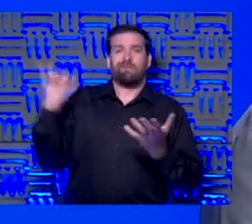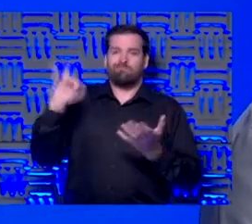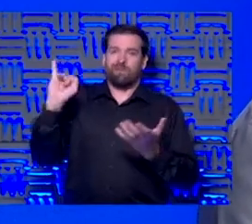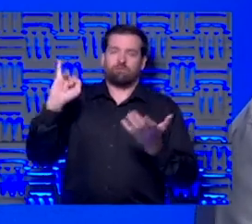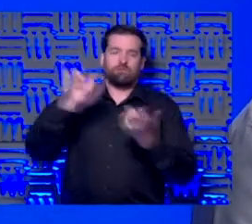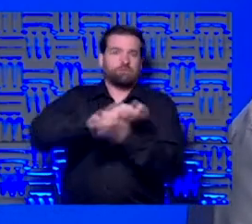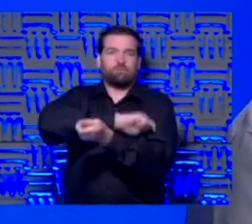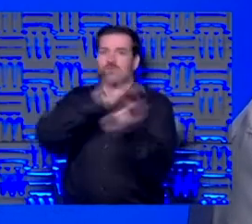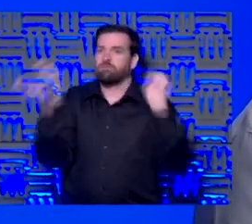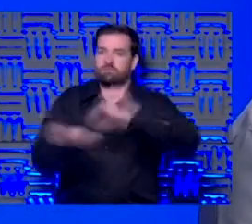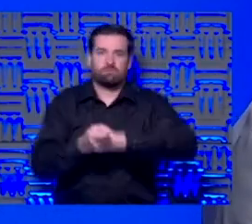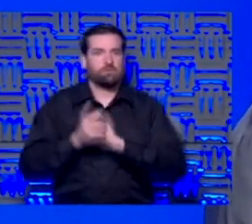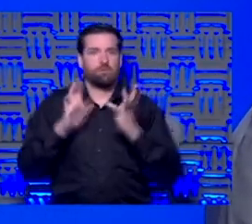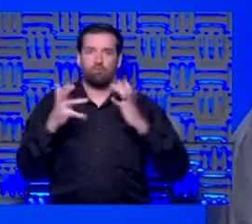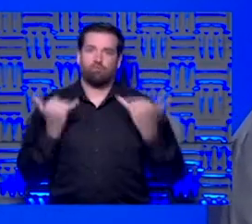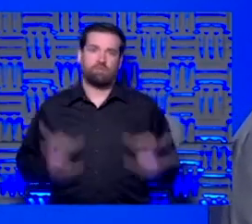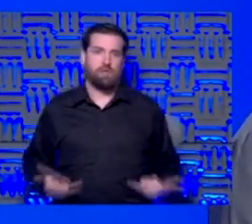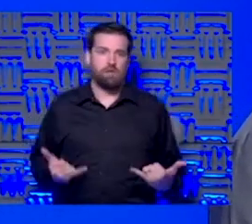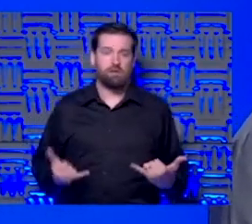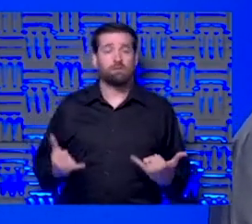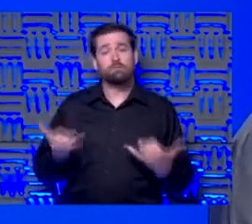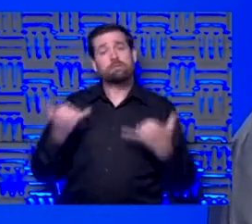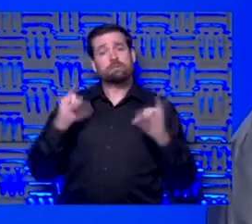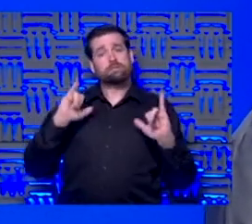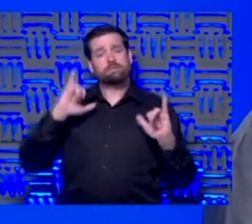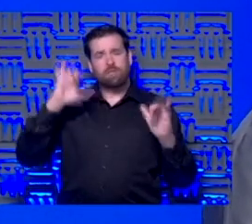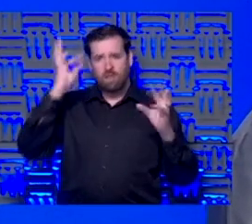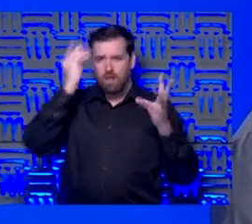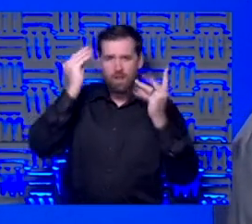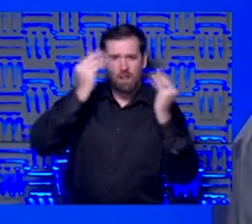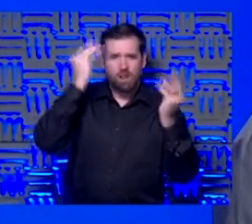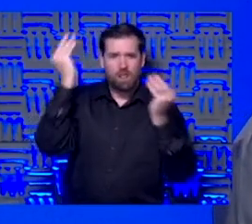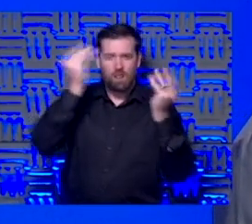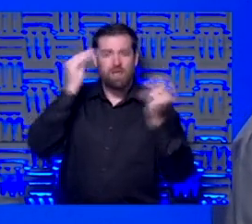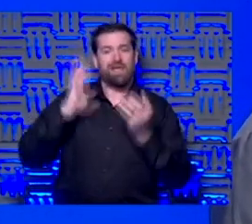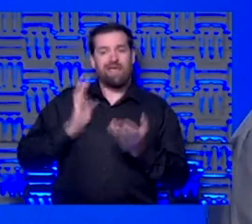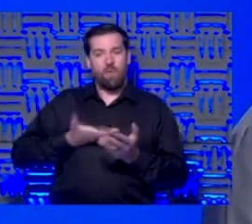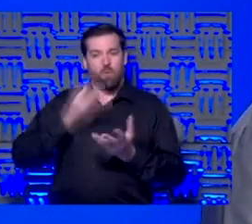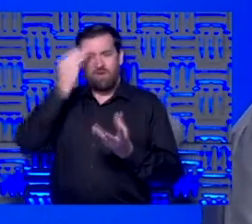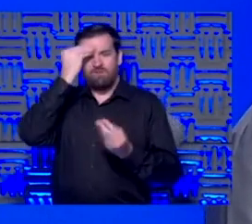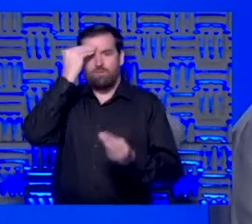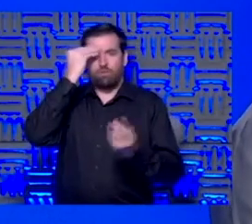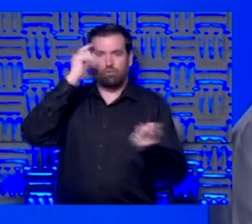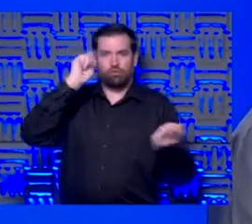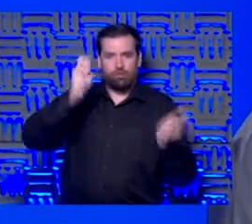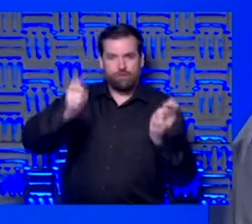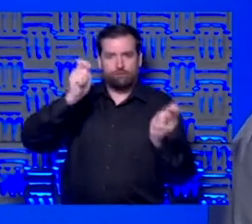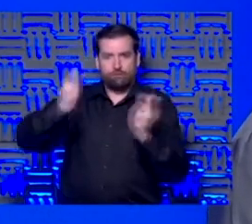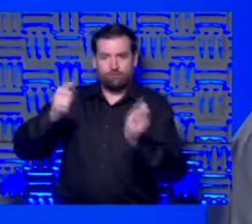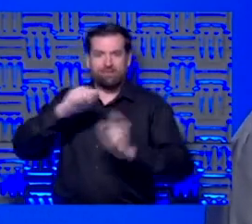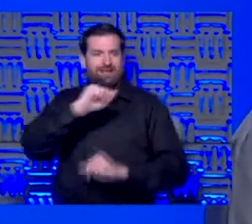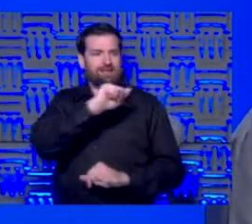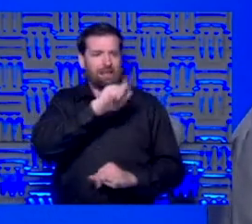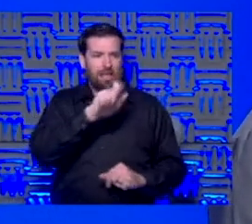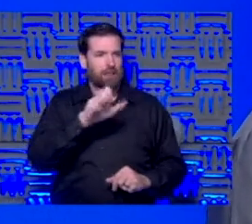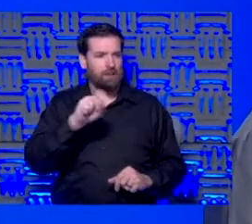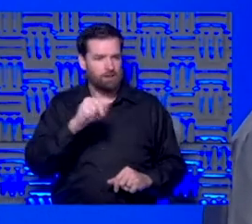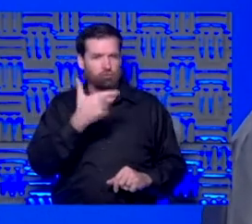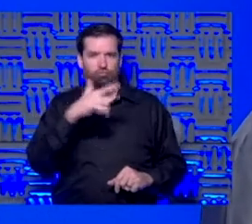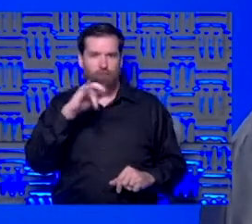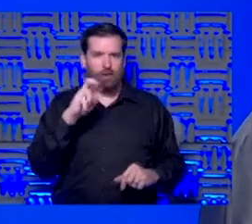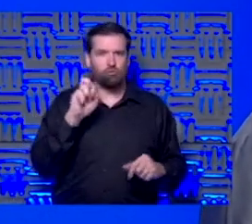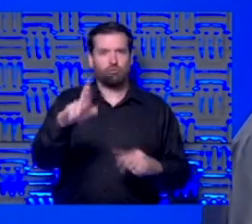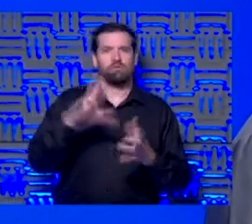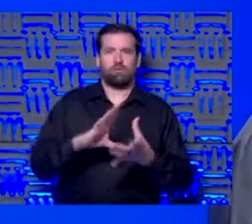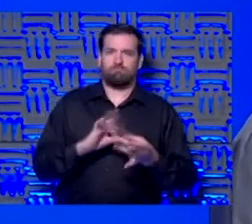they are today. Mm-hmm. And we continue to have our evolving thought process as our data evolves. And, you know, Alan Greiner can speak to that, and you can speak to that,